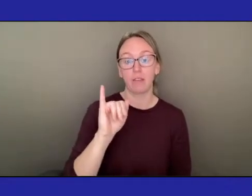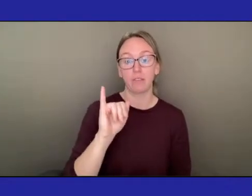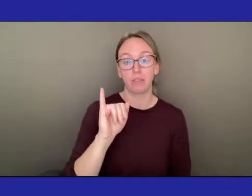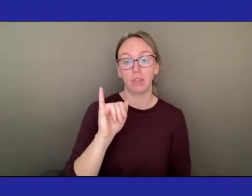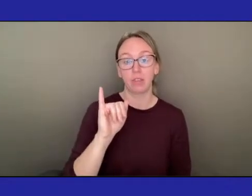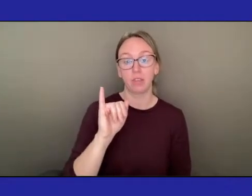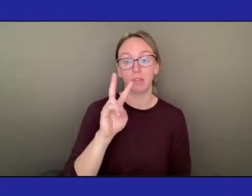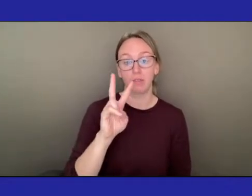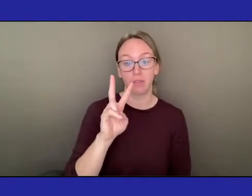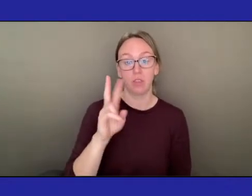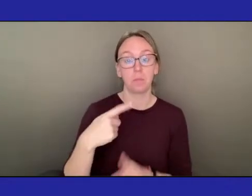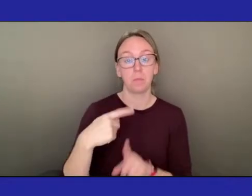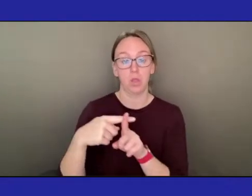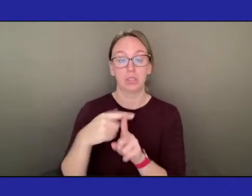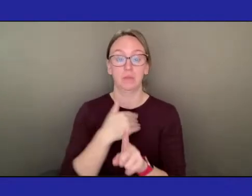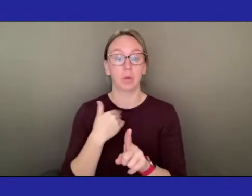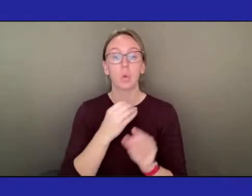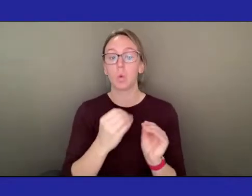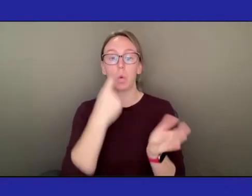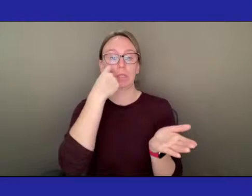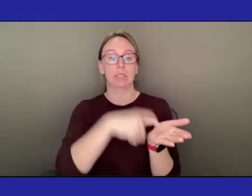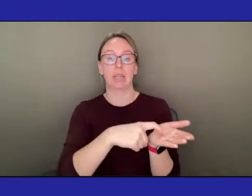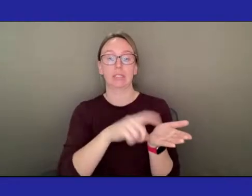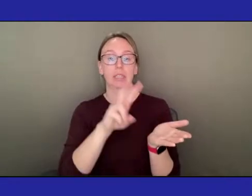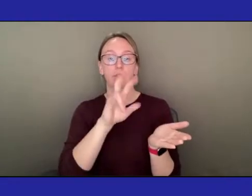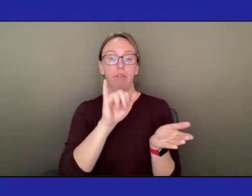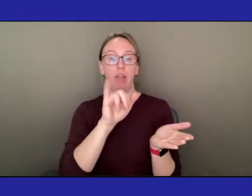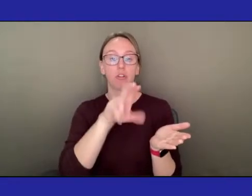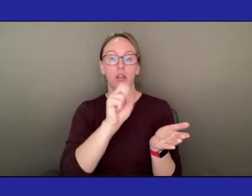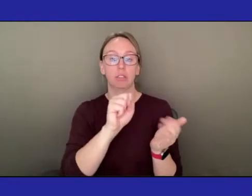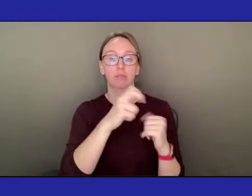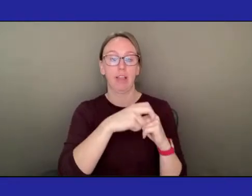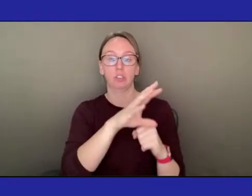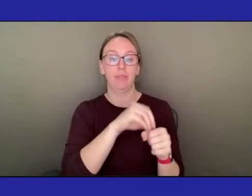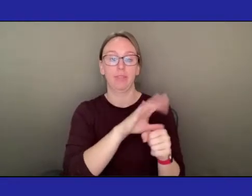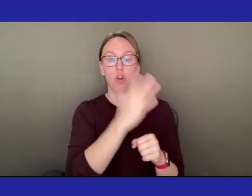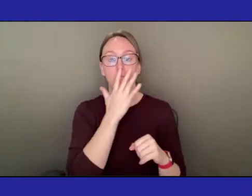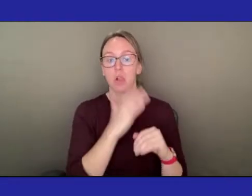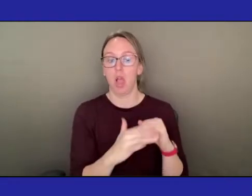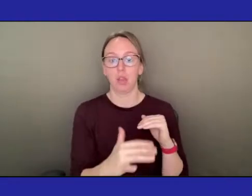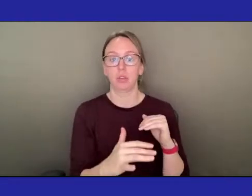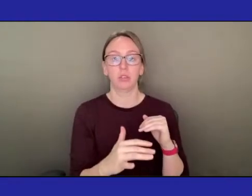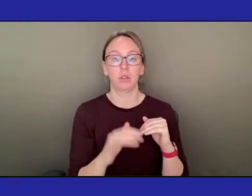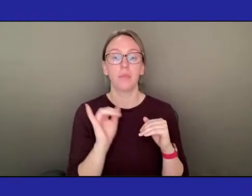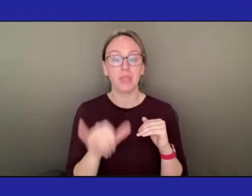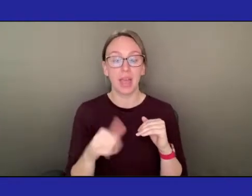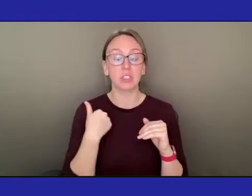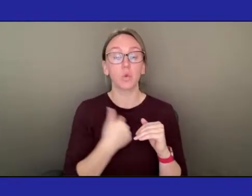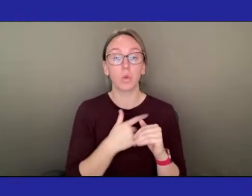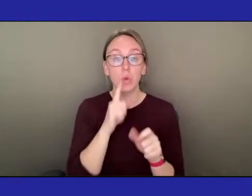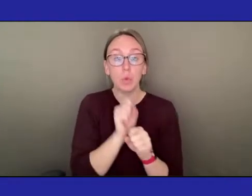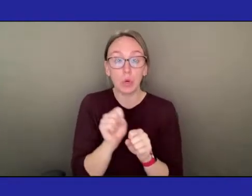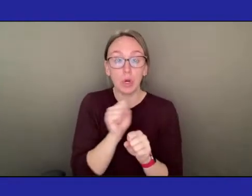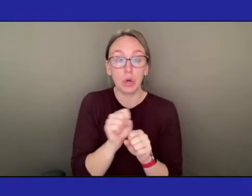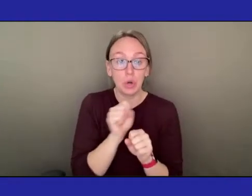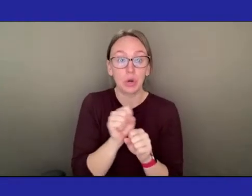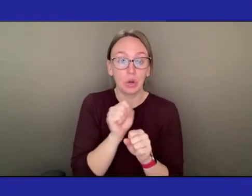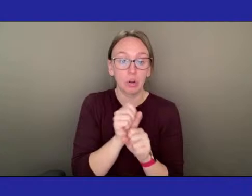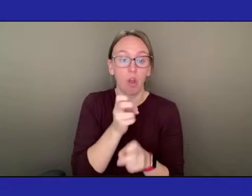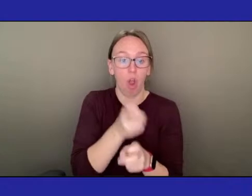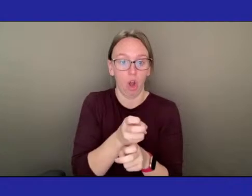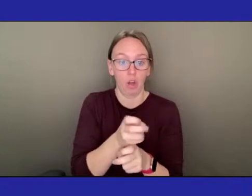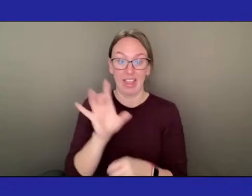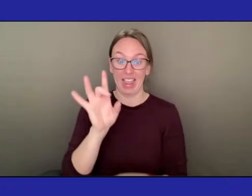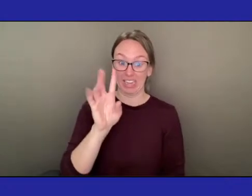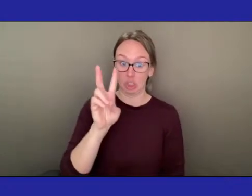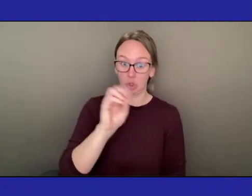no detected virus in their blood. I mean, this is what we're really, really, really working hard on. And 82% is natural.